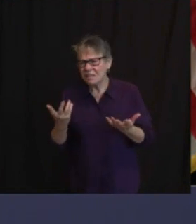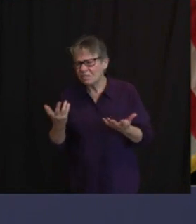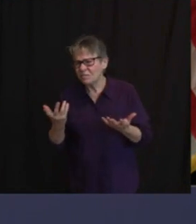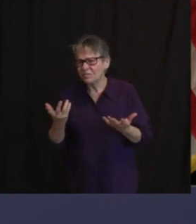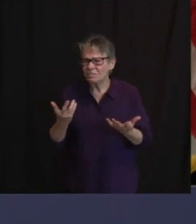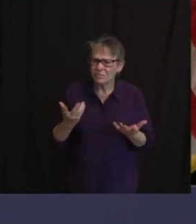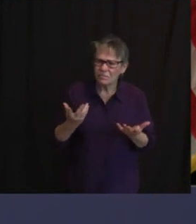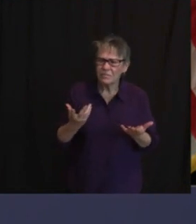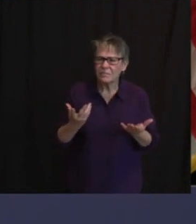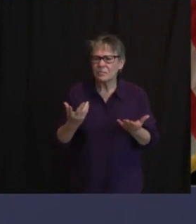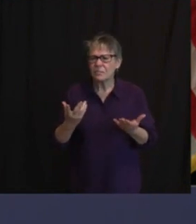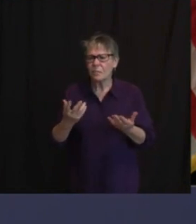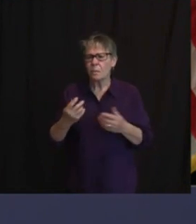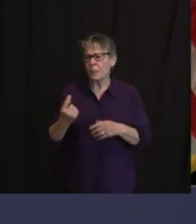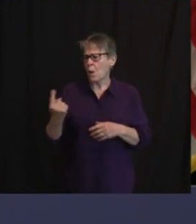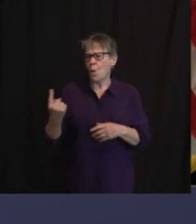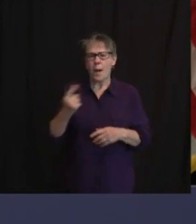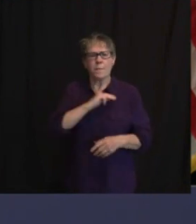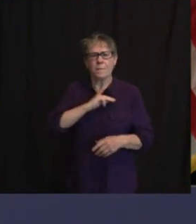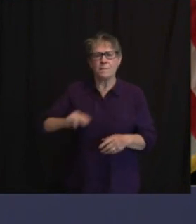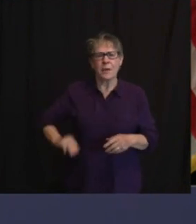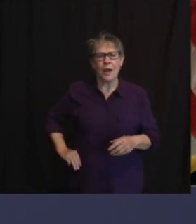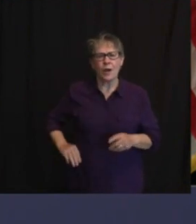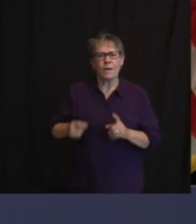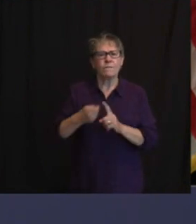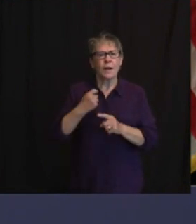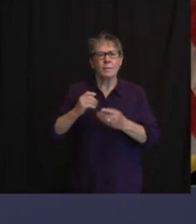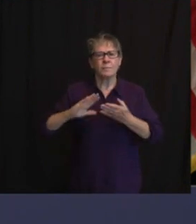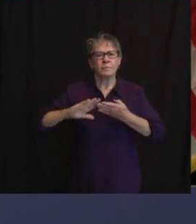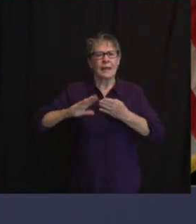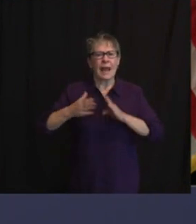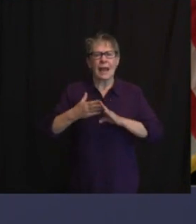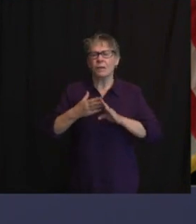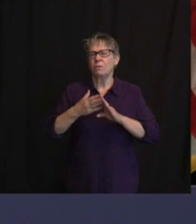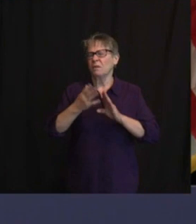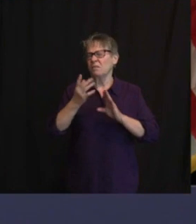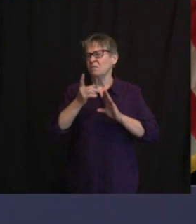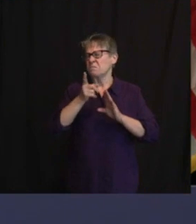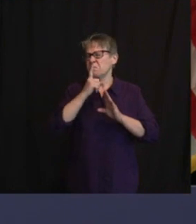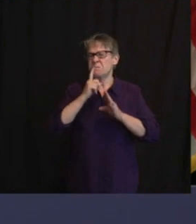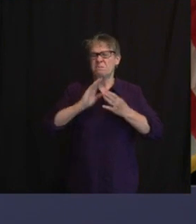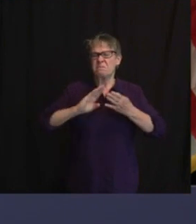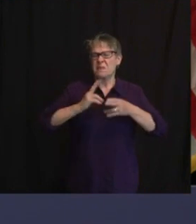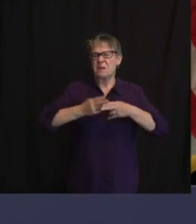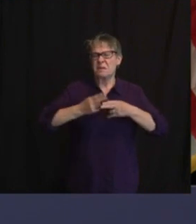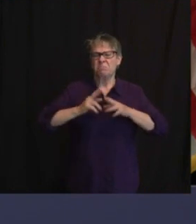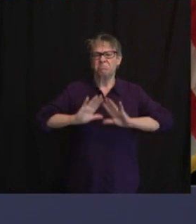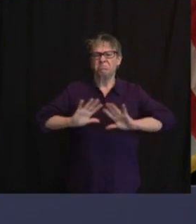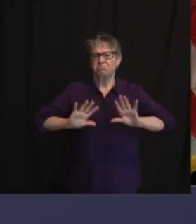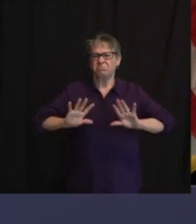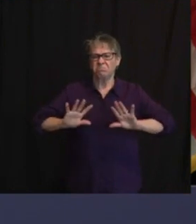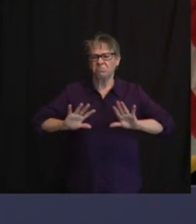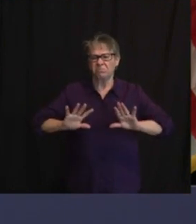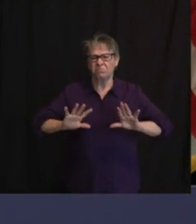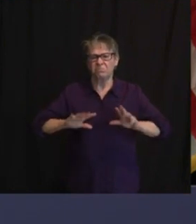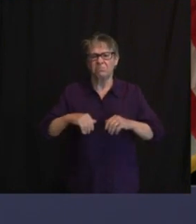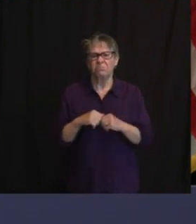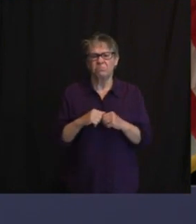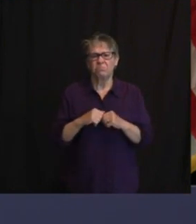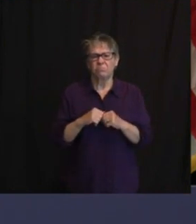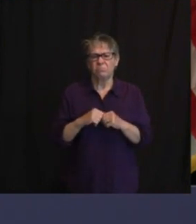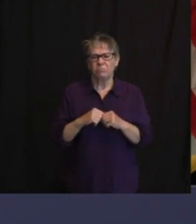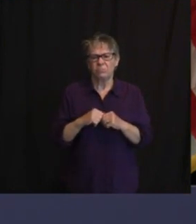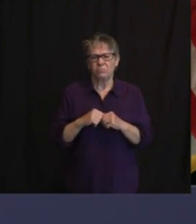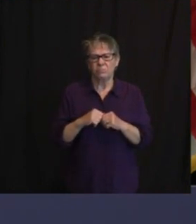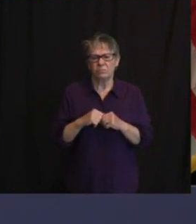and it was a private exchange, so I don't want to give up identities here, but it's a really well